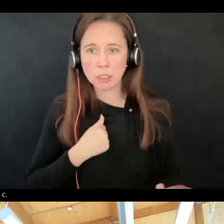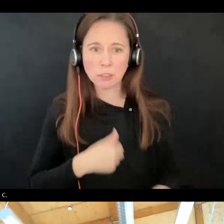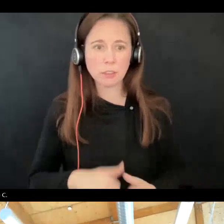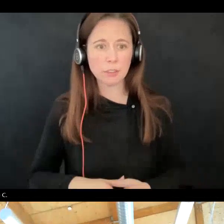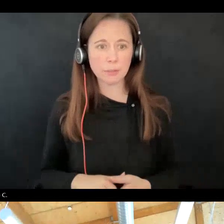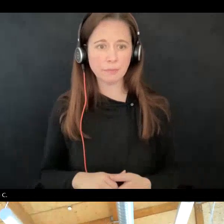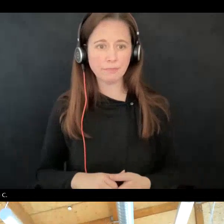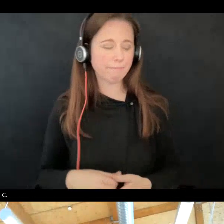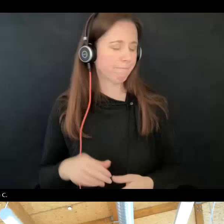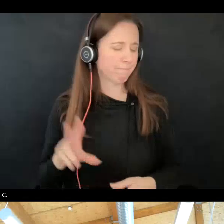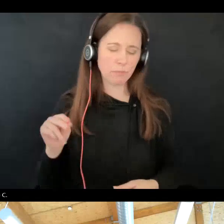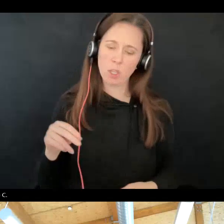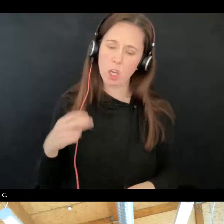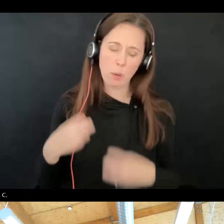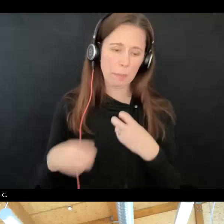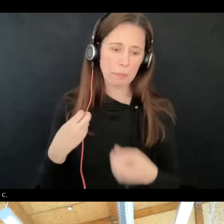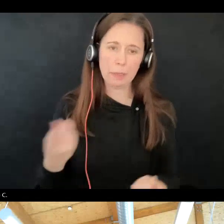worries. It happens sometimes.